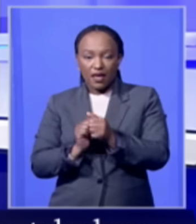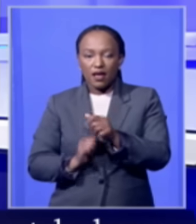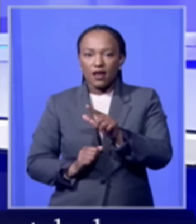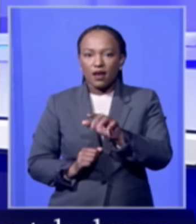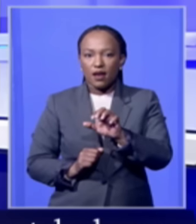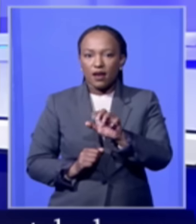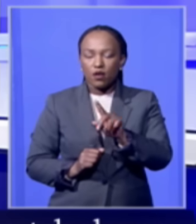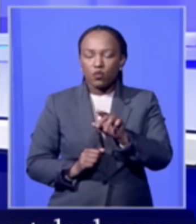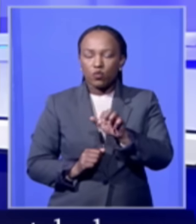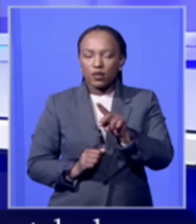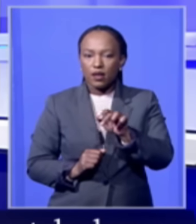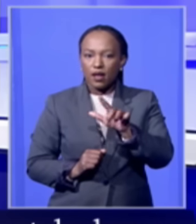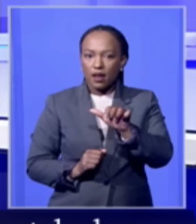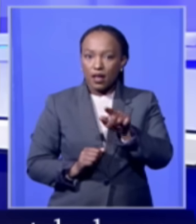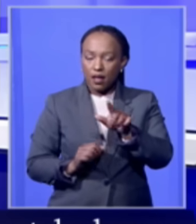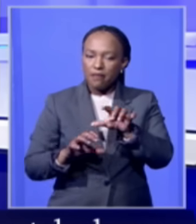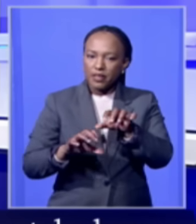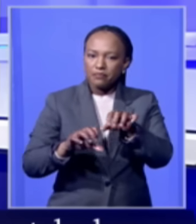tšeago setulo sa bogoši.